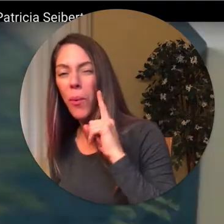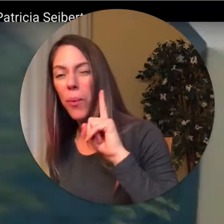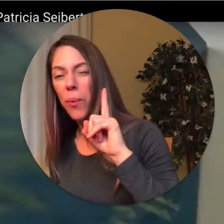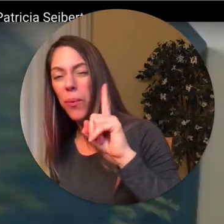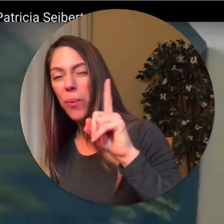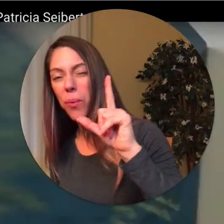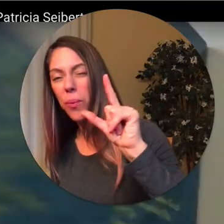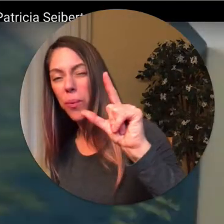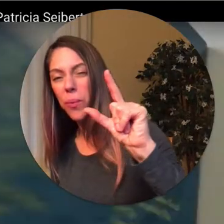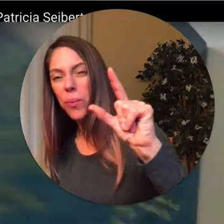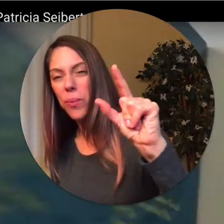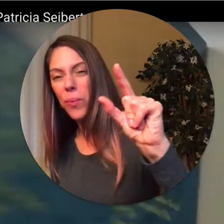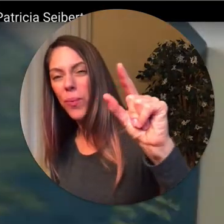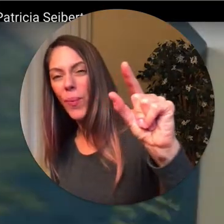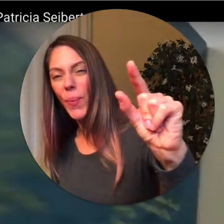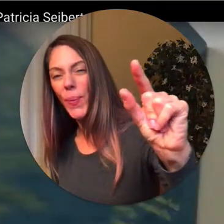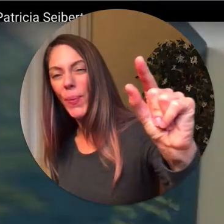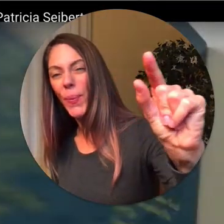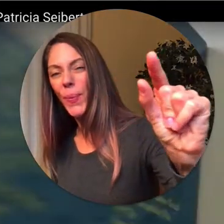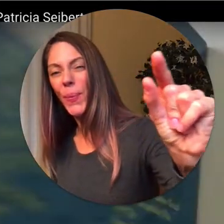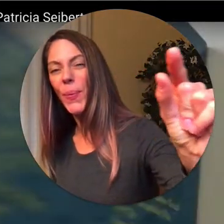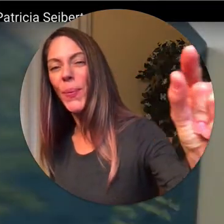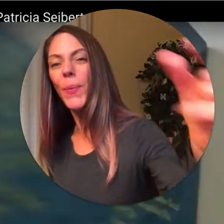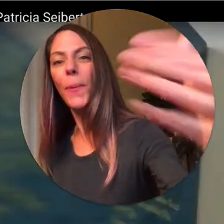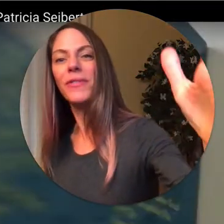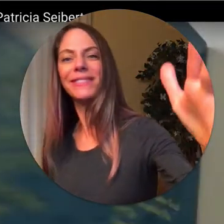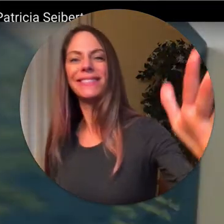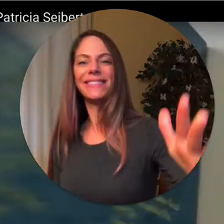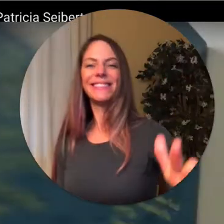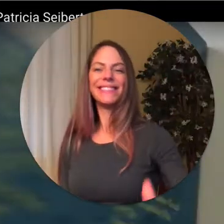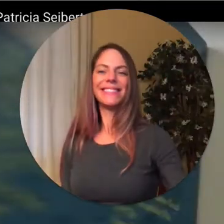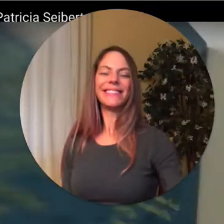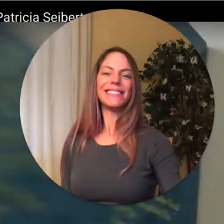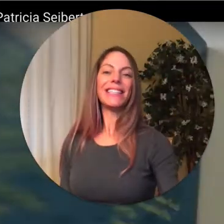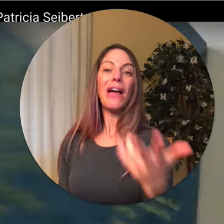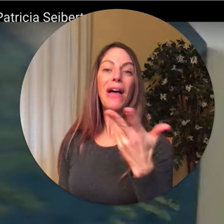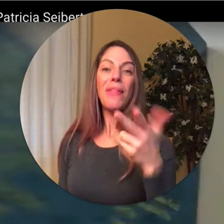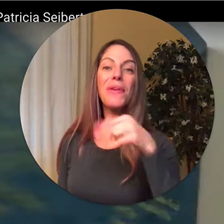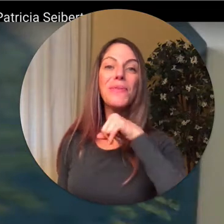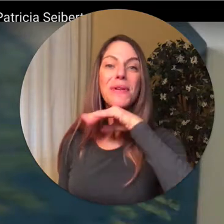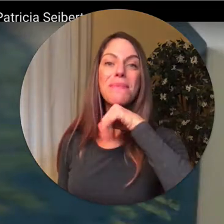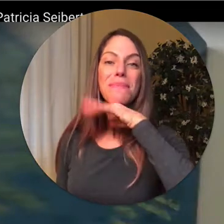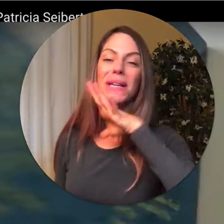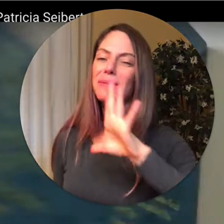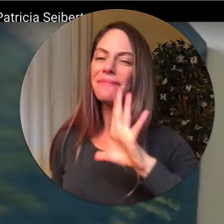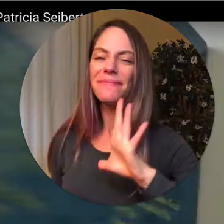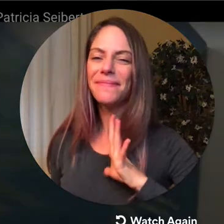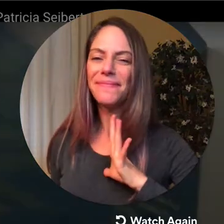Okay, boys and girls, we're going to talk about the characters in this story and the setting.